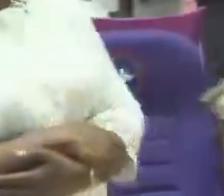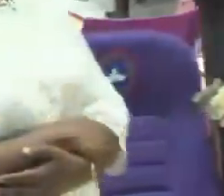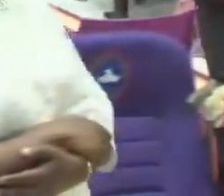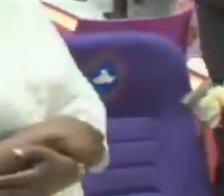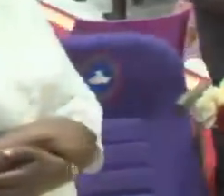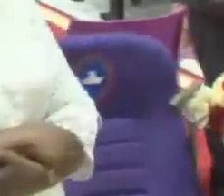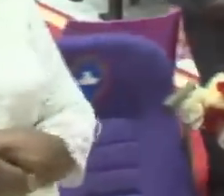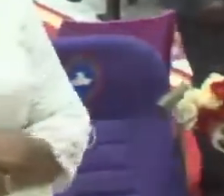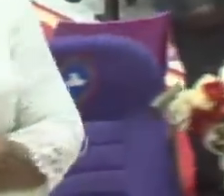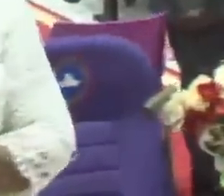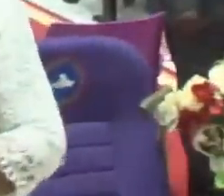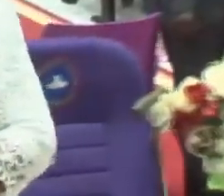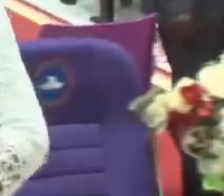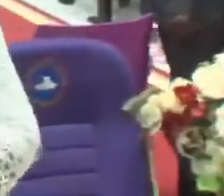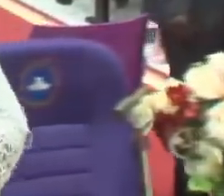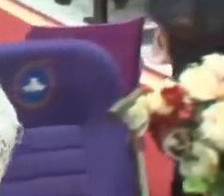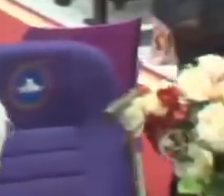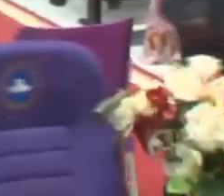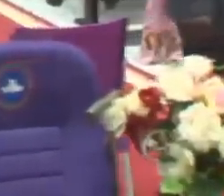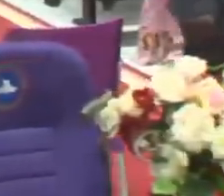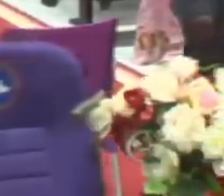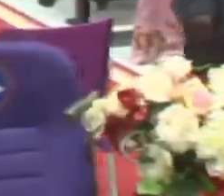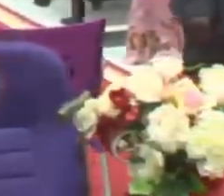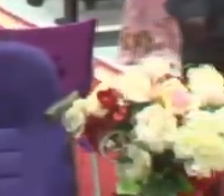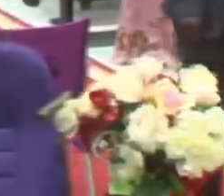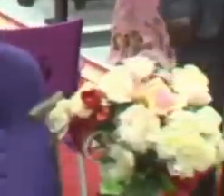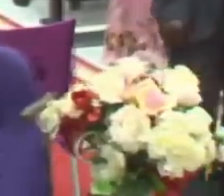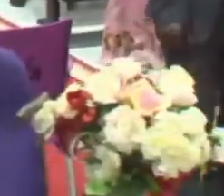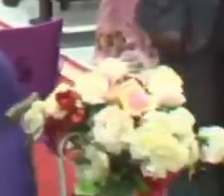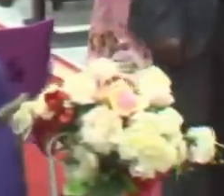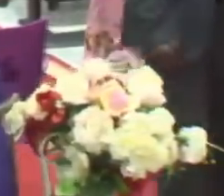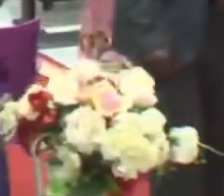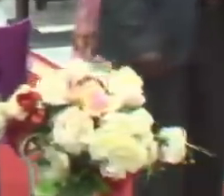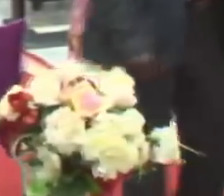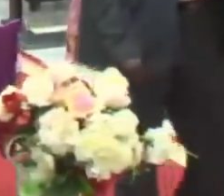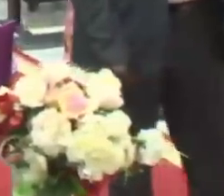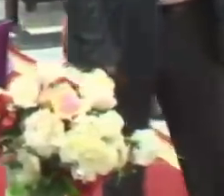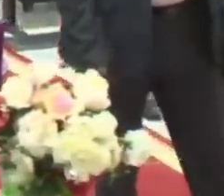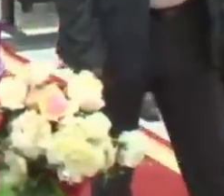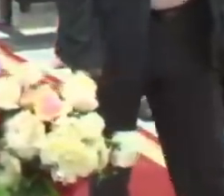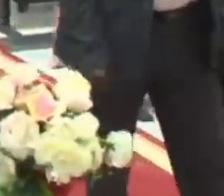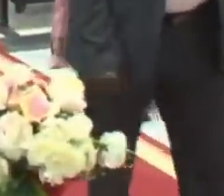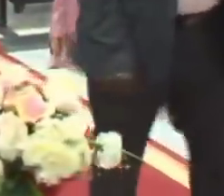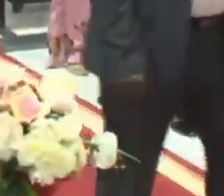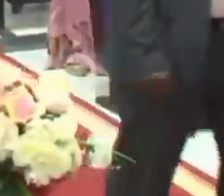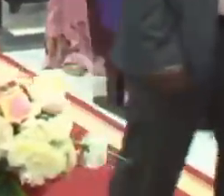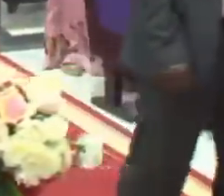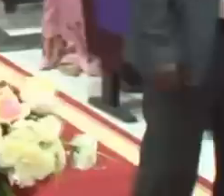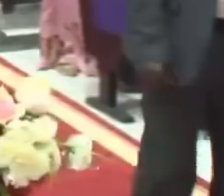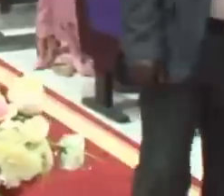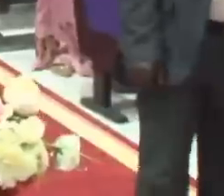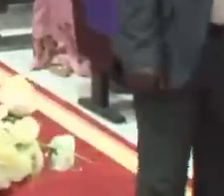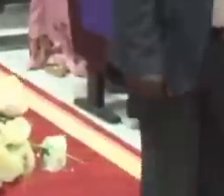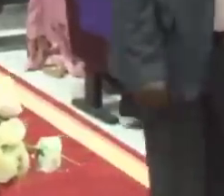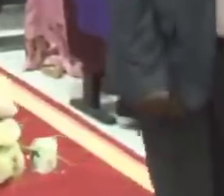God. Remoko sheke kendre remokorunde ke remakashato de remoko